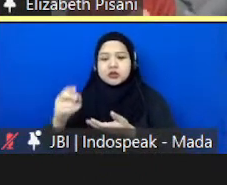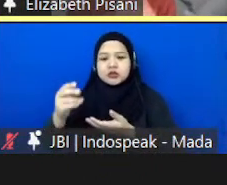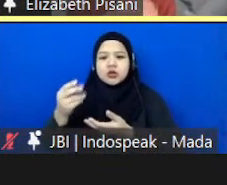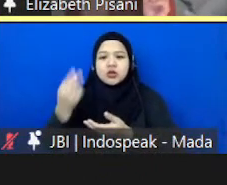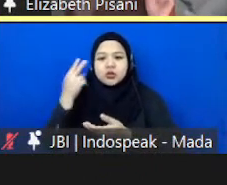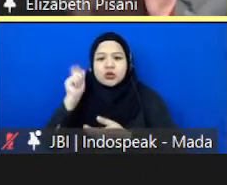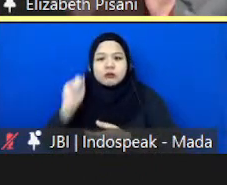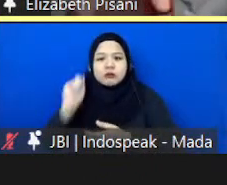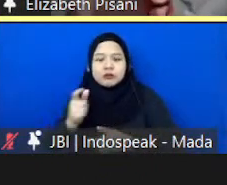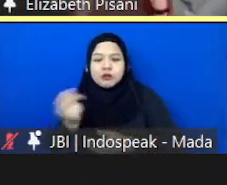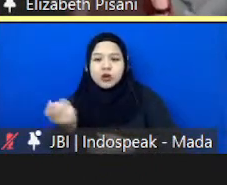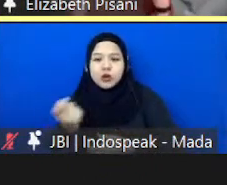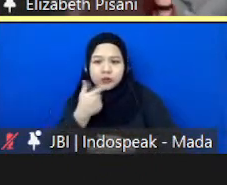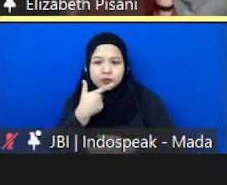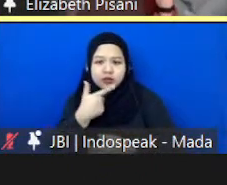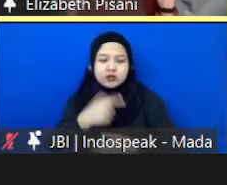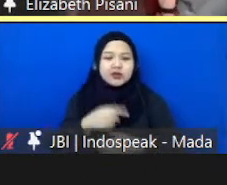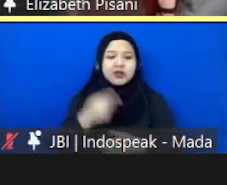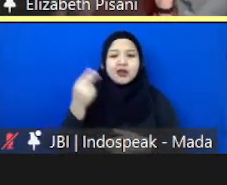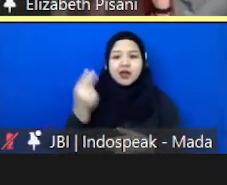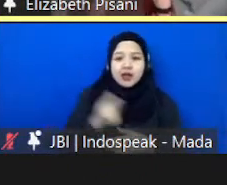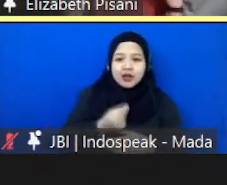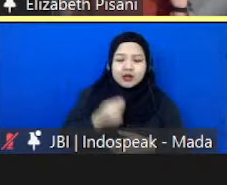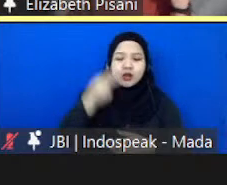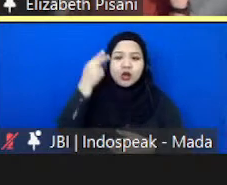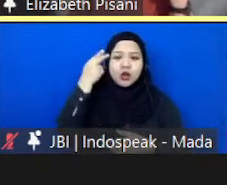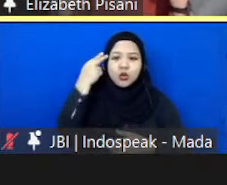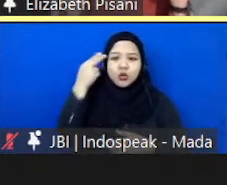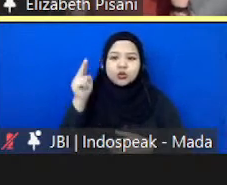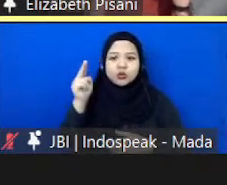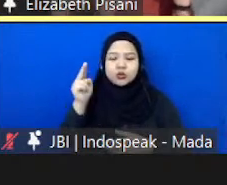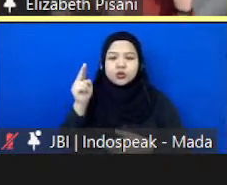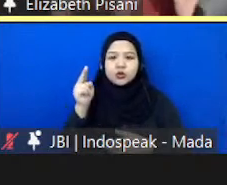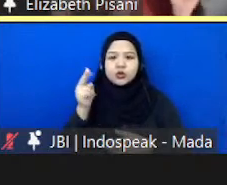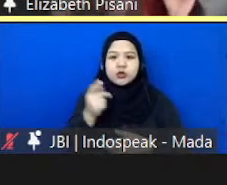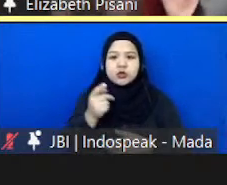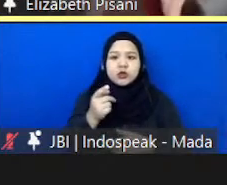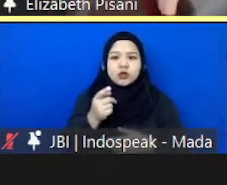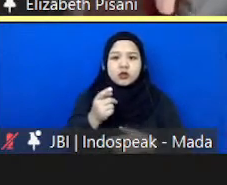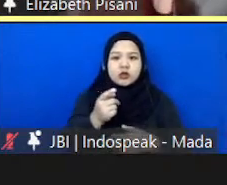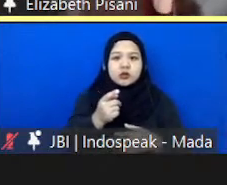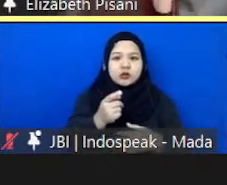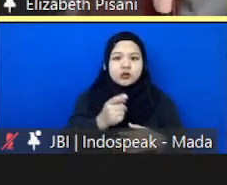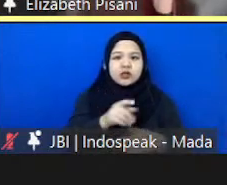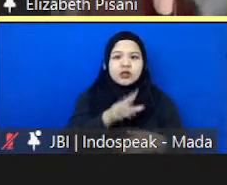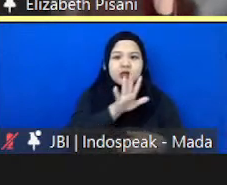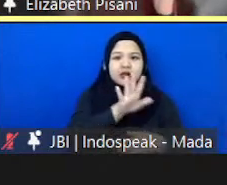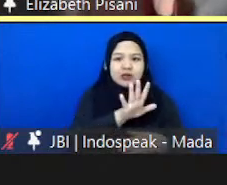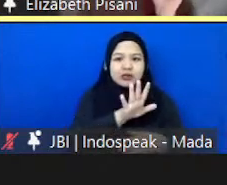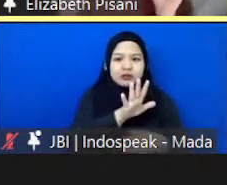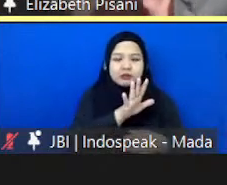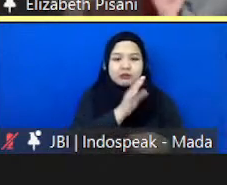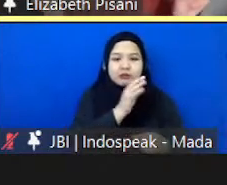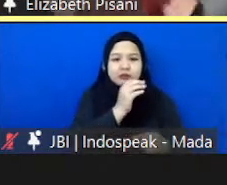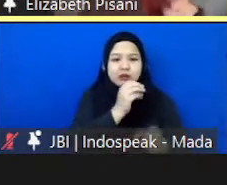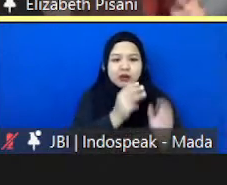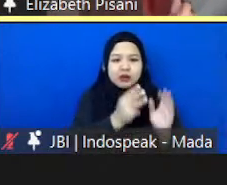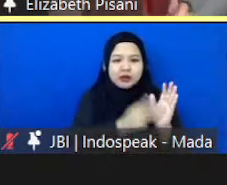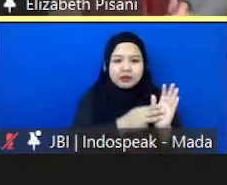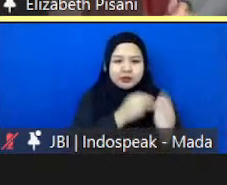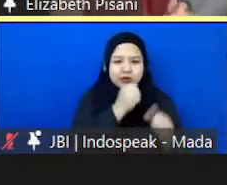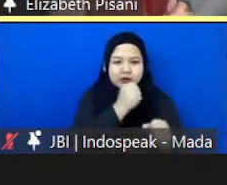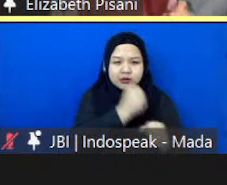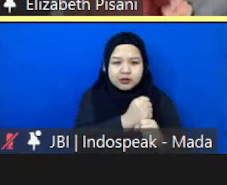medicines. And the price for the same, for 5 milligrams of amlodipine, but